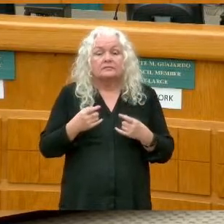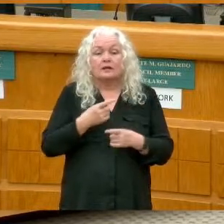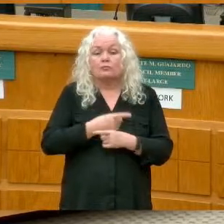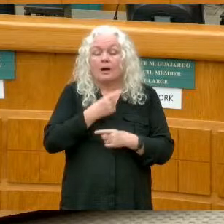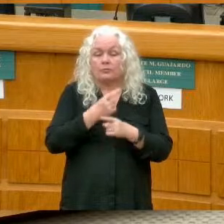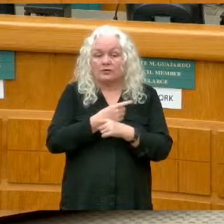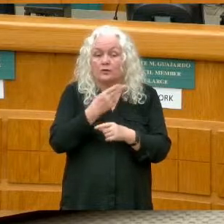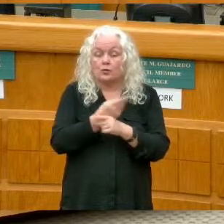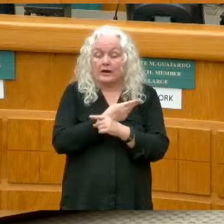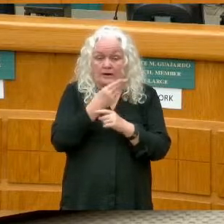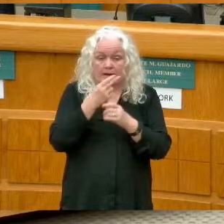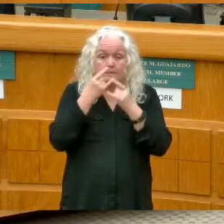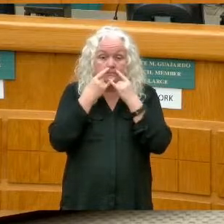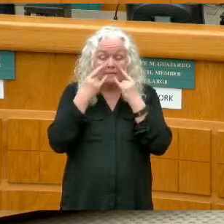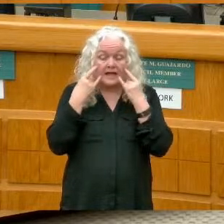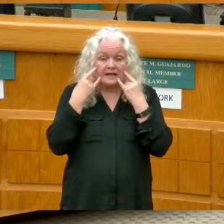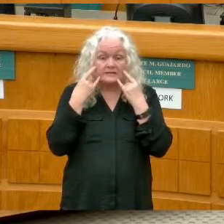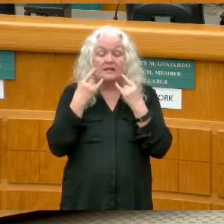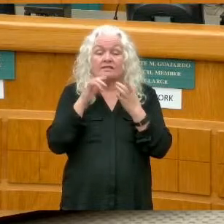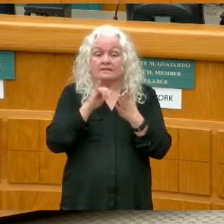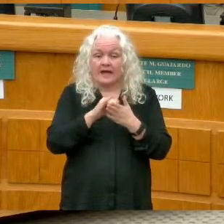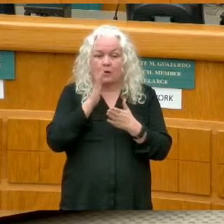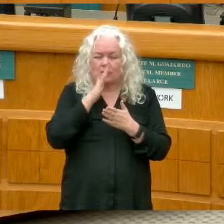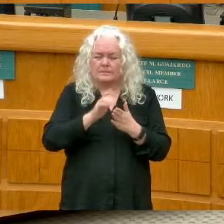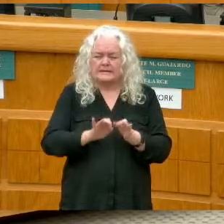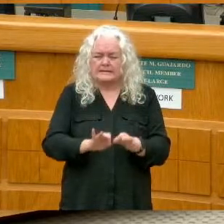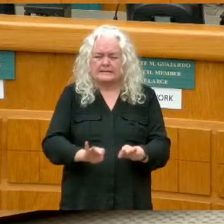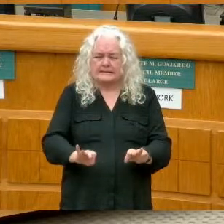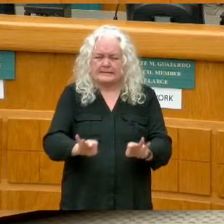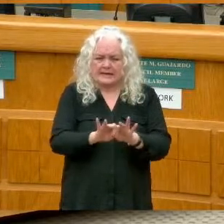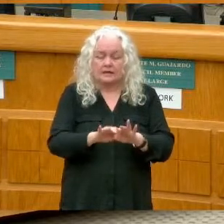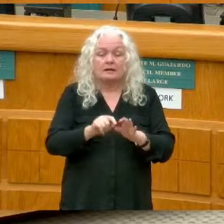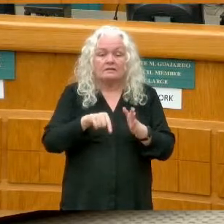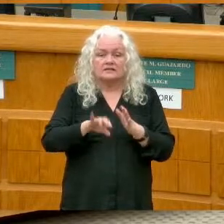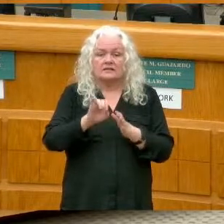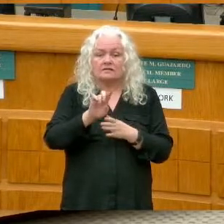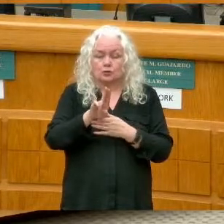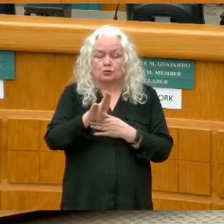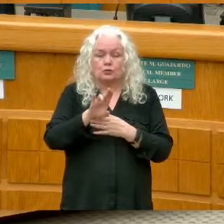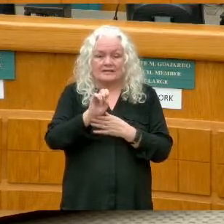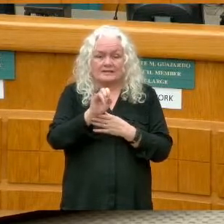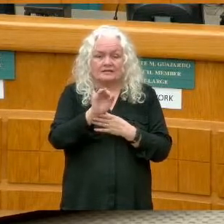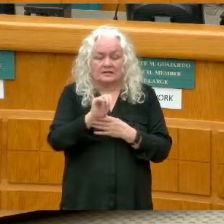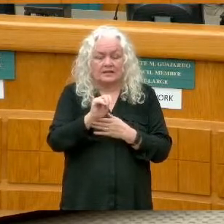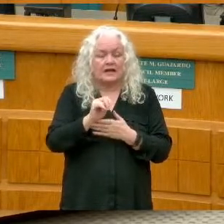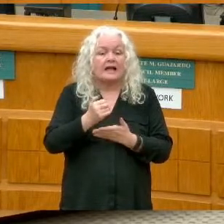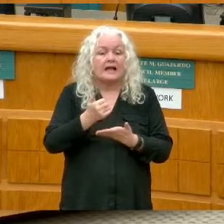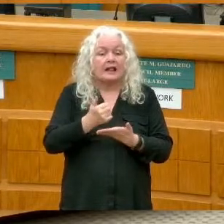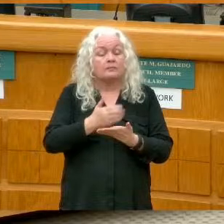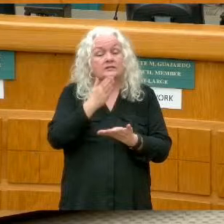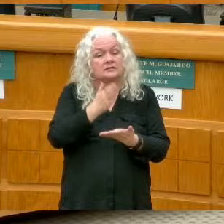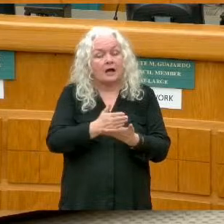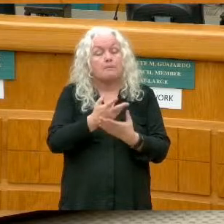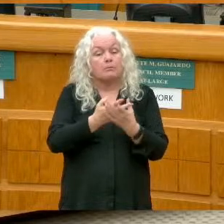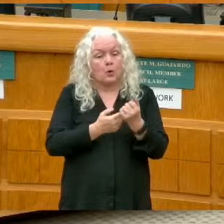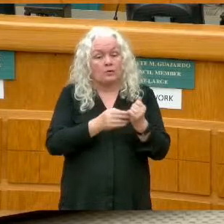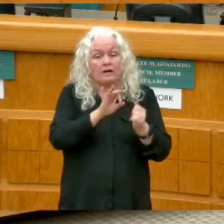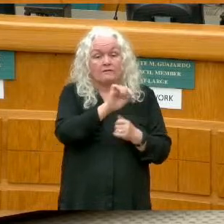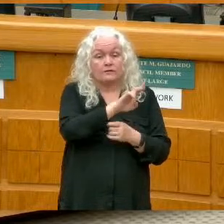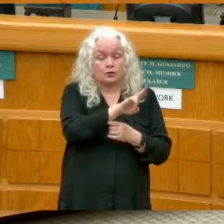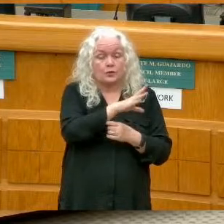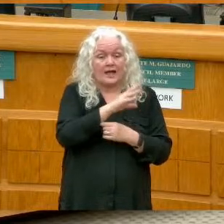Properly wearing masks is going to be key this flu season. It will help stop the spread of both flu